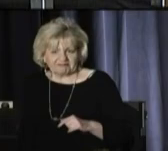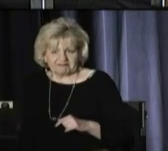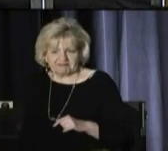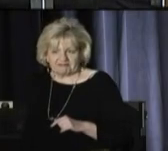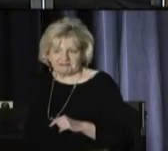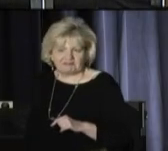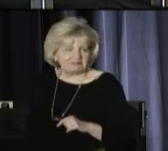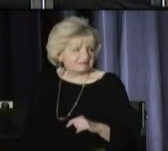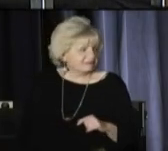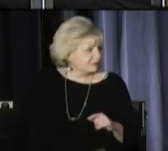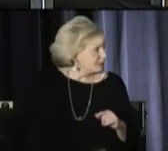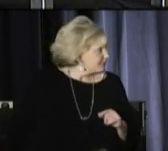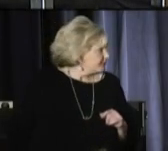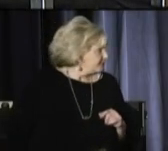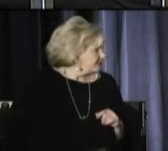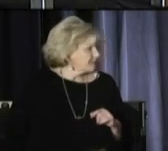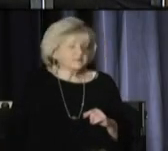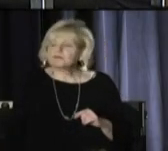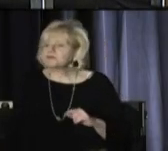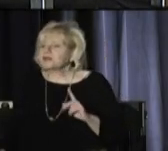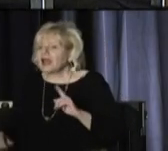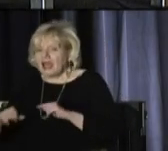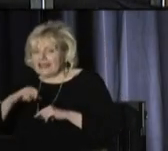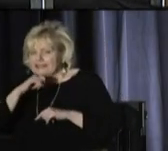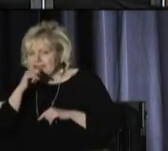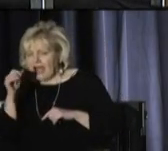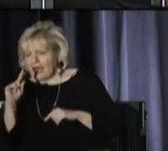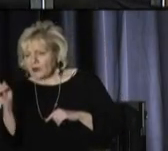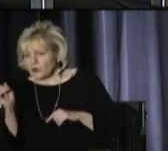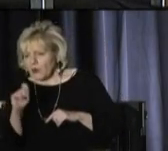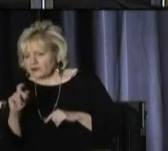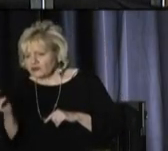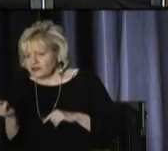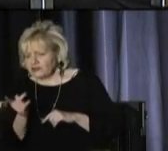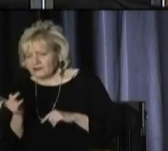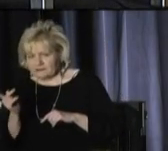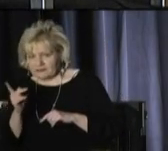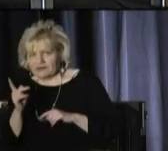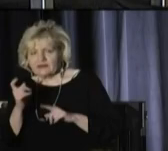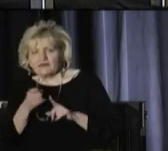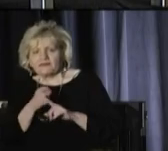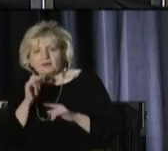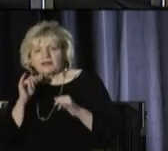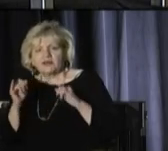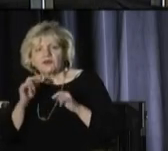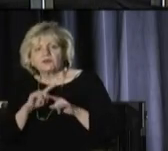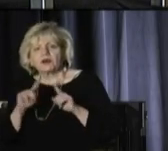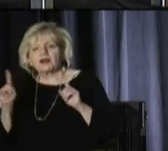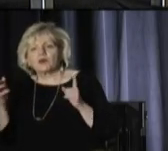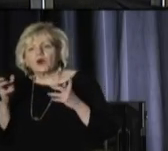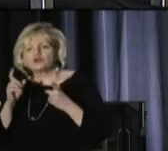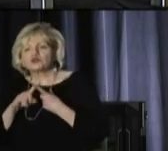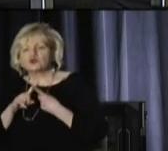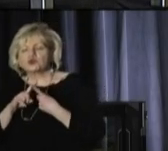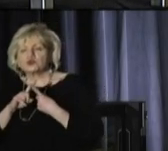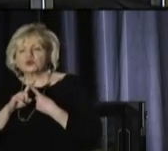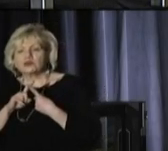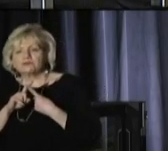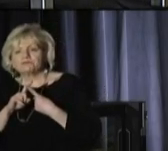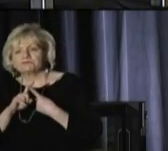This is not a question from the interview, but I'm just gonna turn for a minute to,